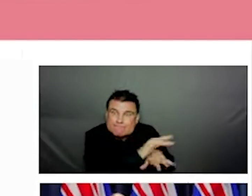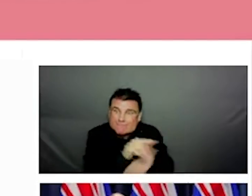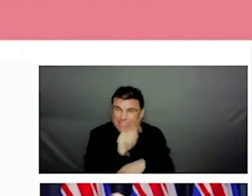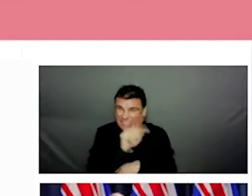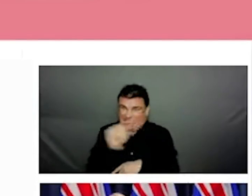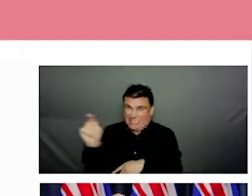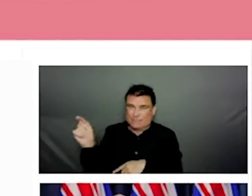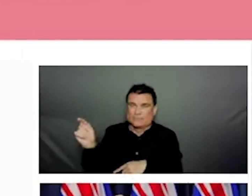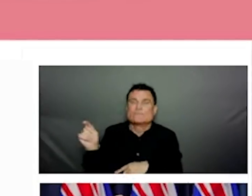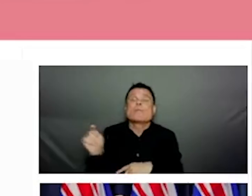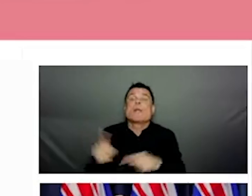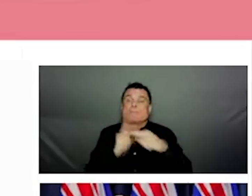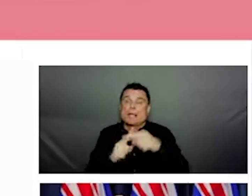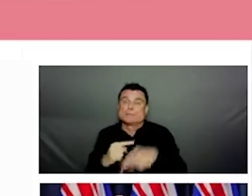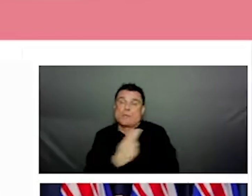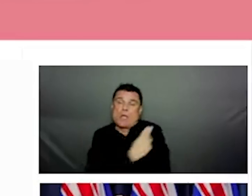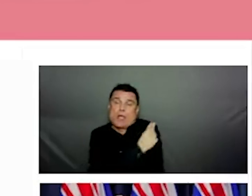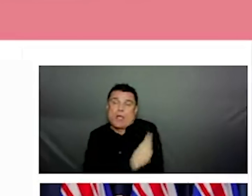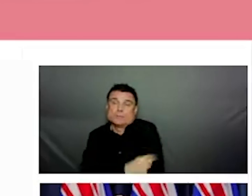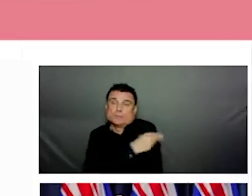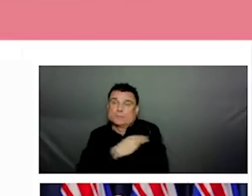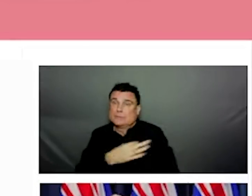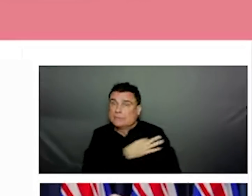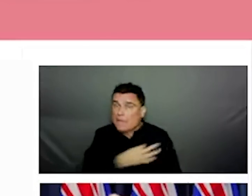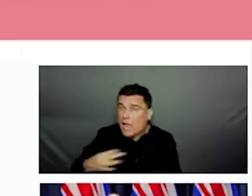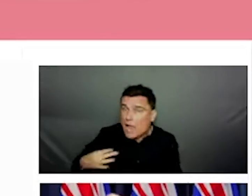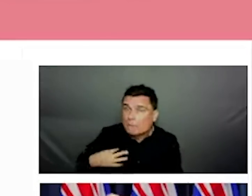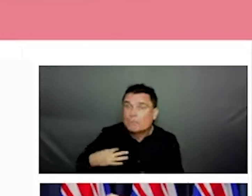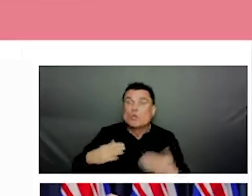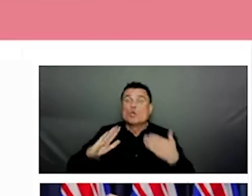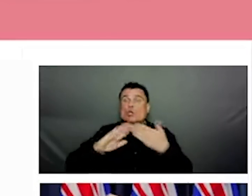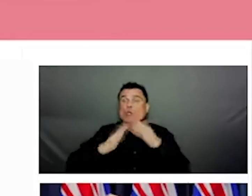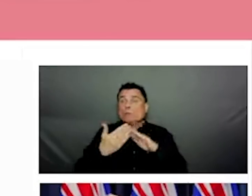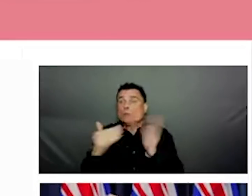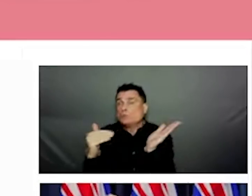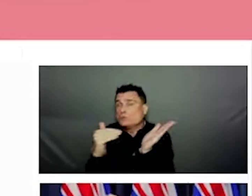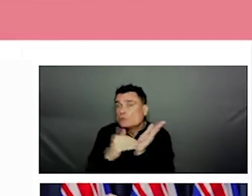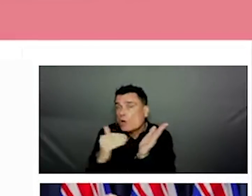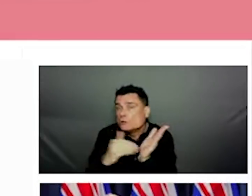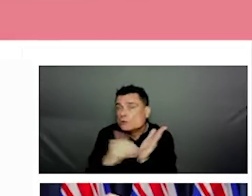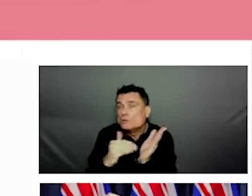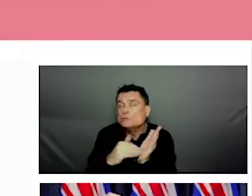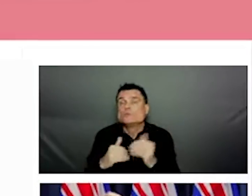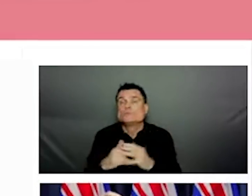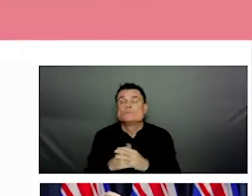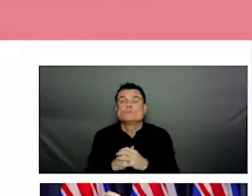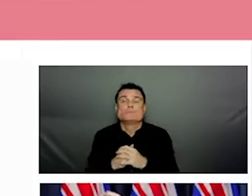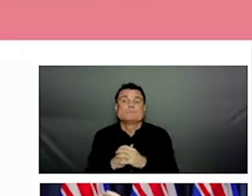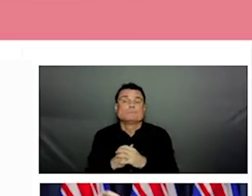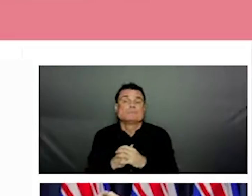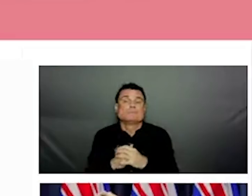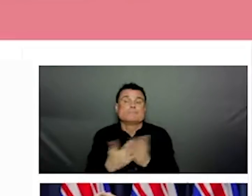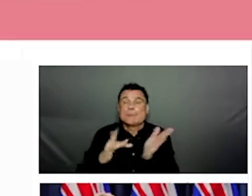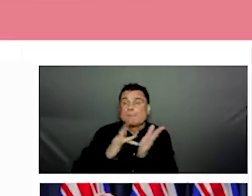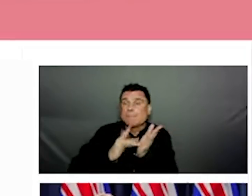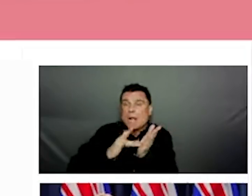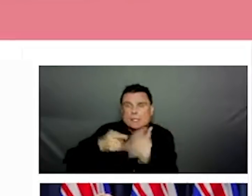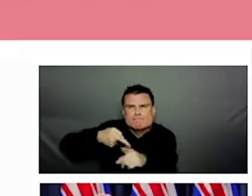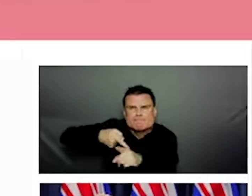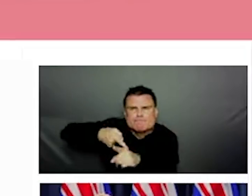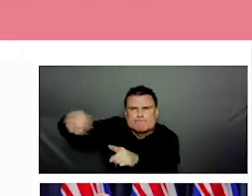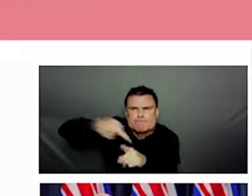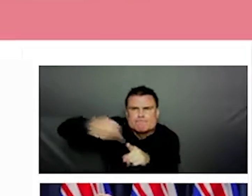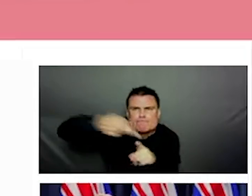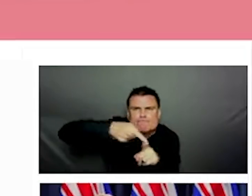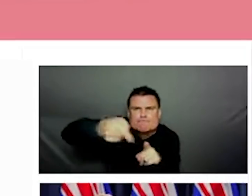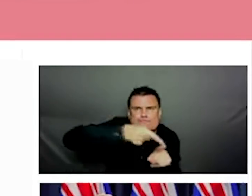including GPs and specialists and others. As well, we are continuing our work with First Nations communities to identify